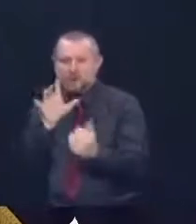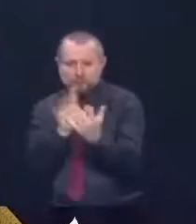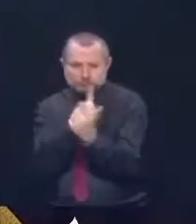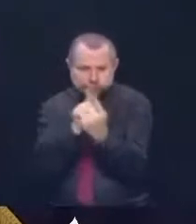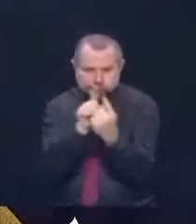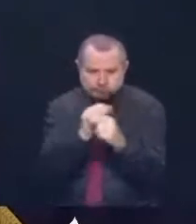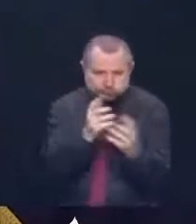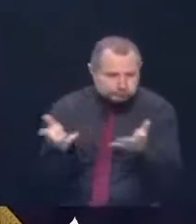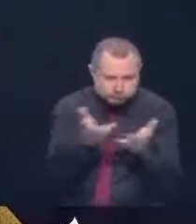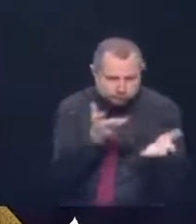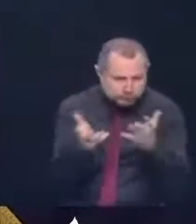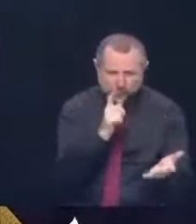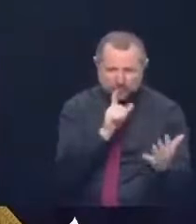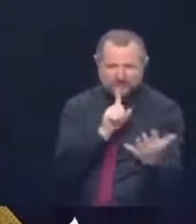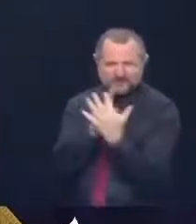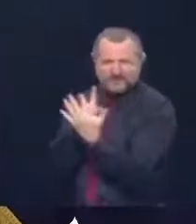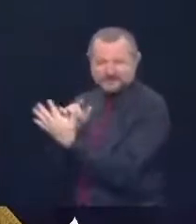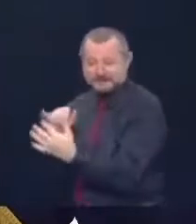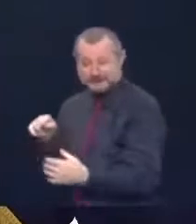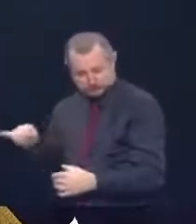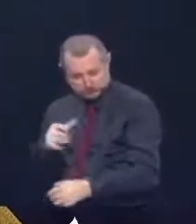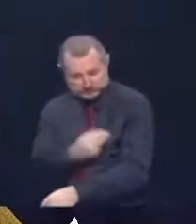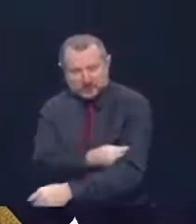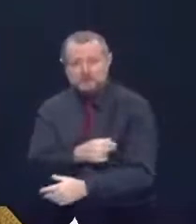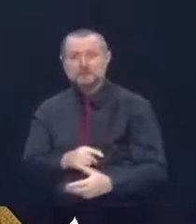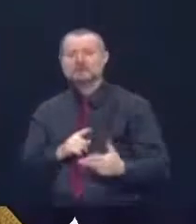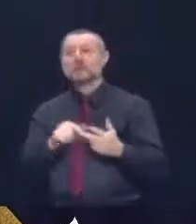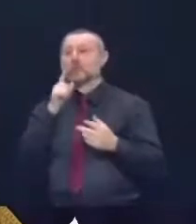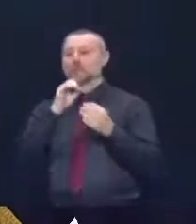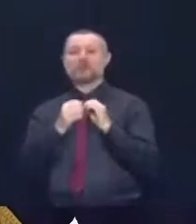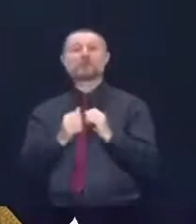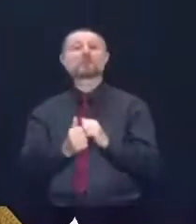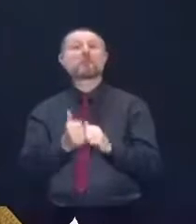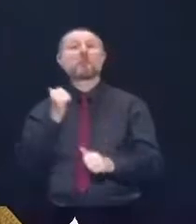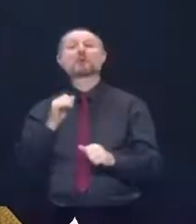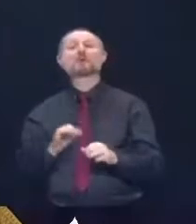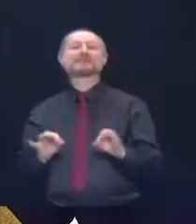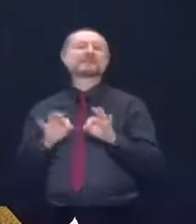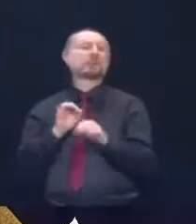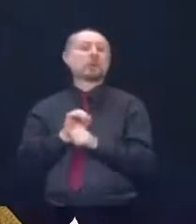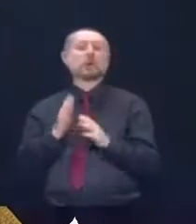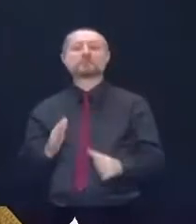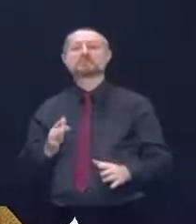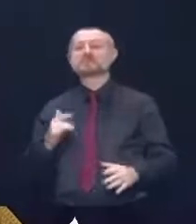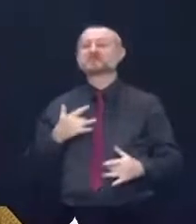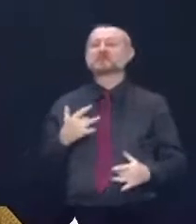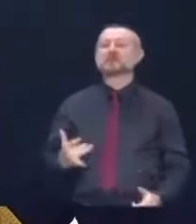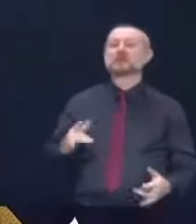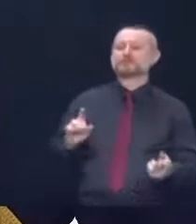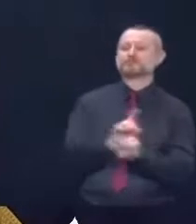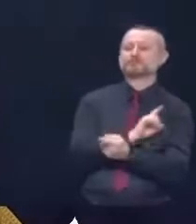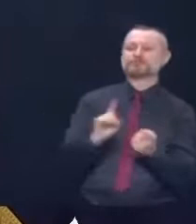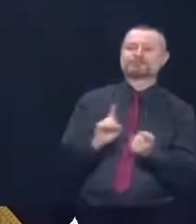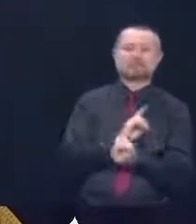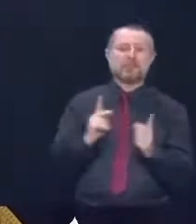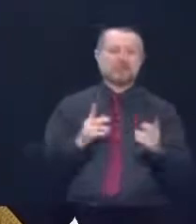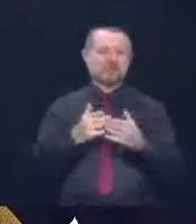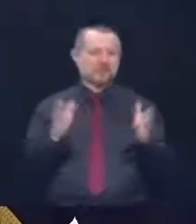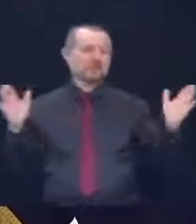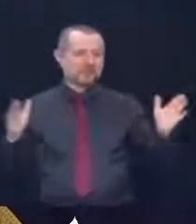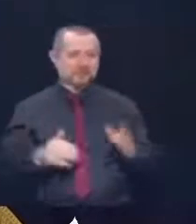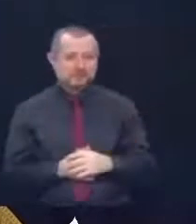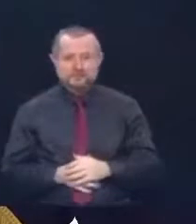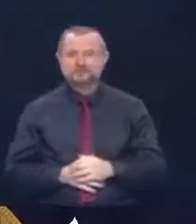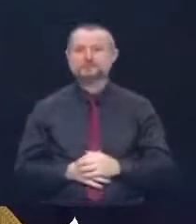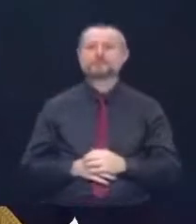with the largest number of people, right? Essential workers are coming in contact with the people, with the public.